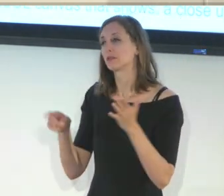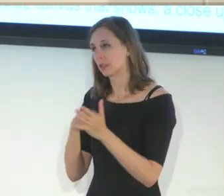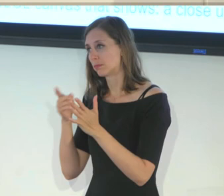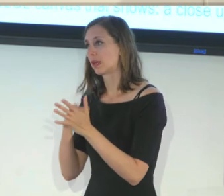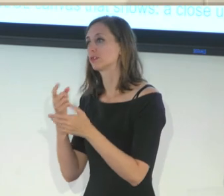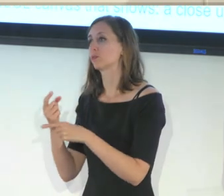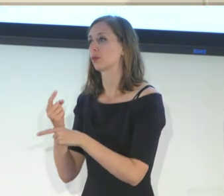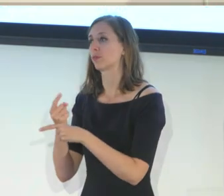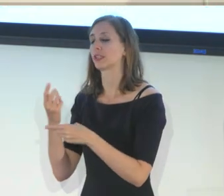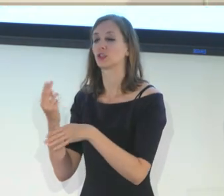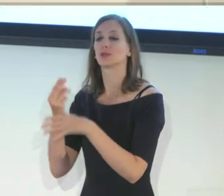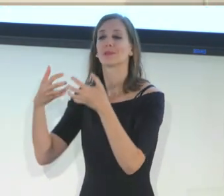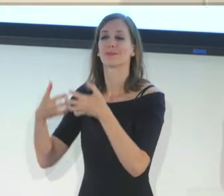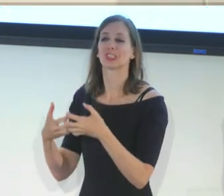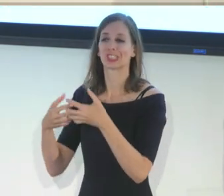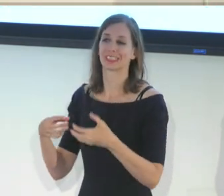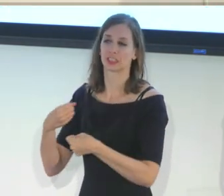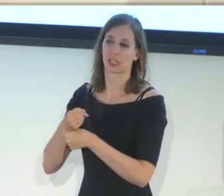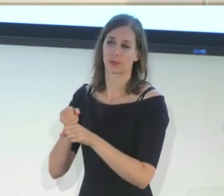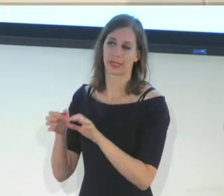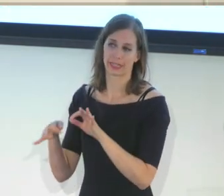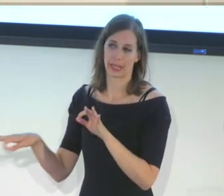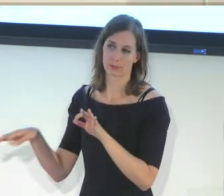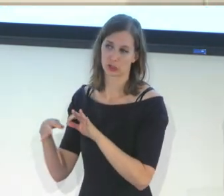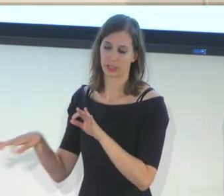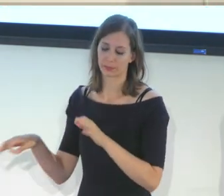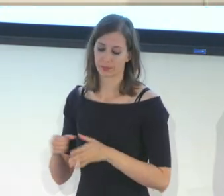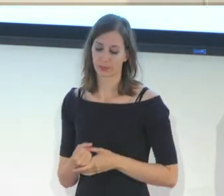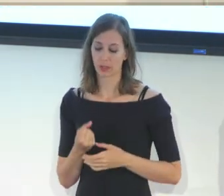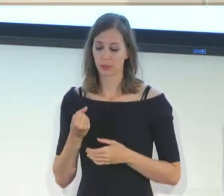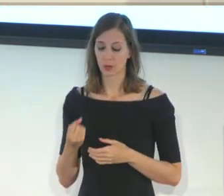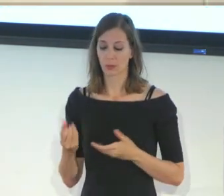this. So where might we be headed?